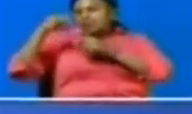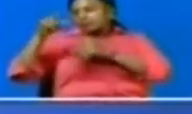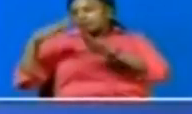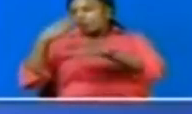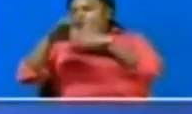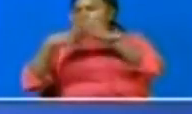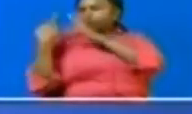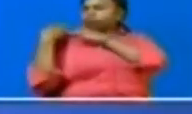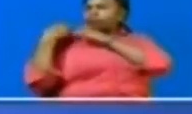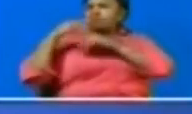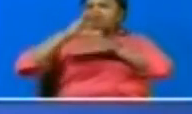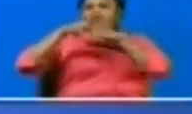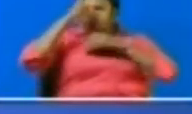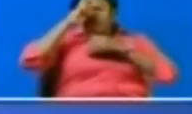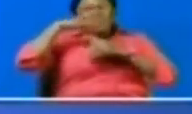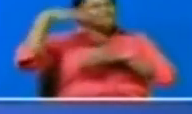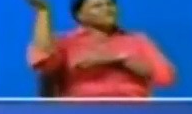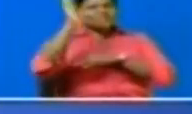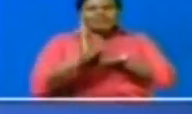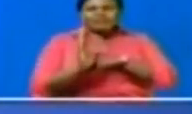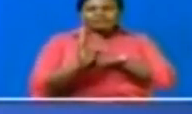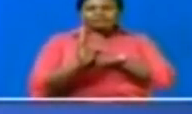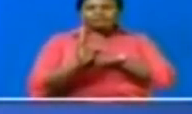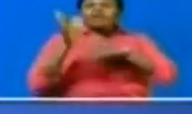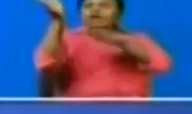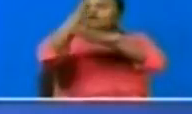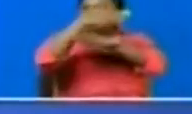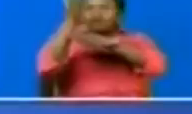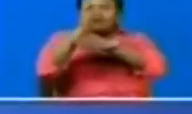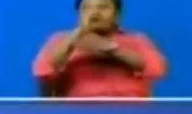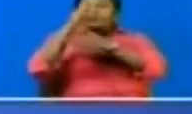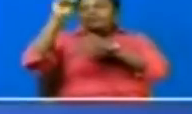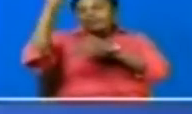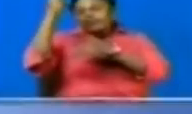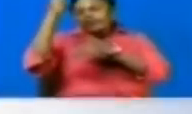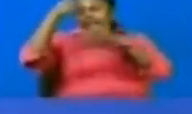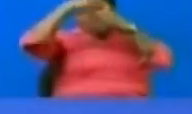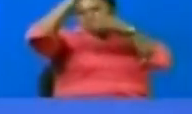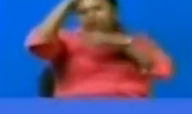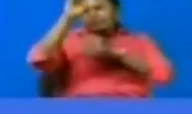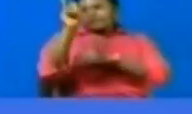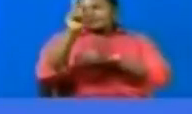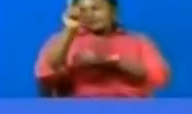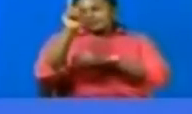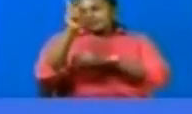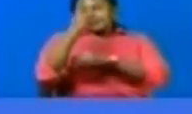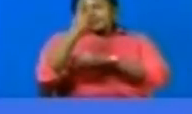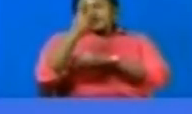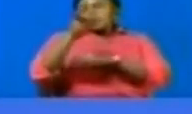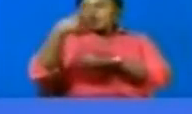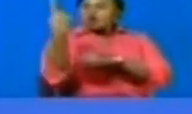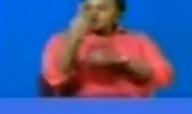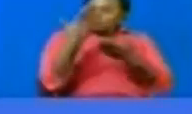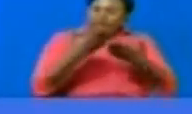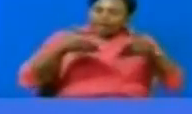wote, hatujaweza kupeperusha bendera ya Kenya, nchi ya nchi hii. Sisi tunapeperusha yetu